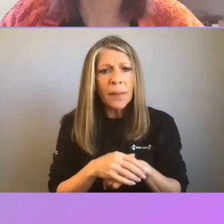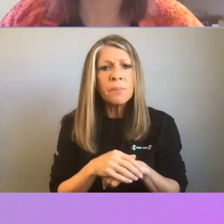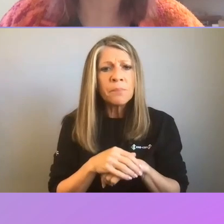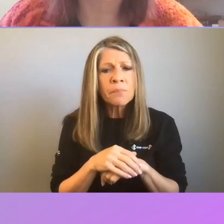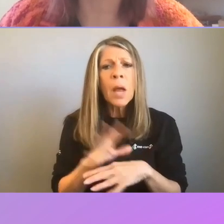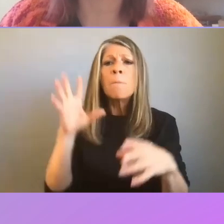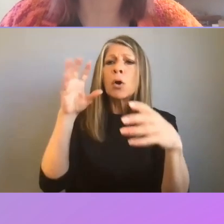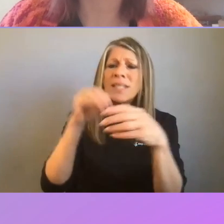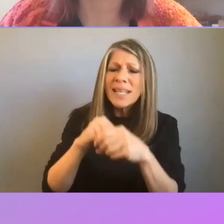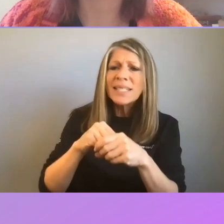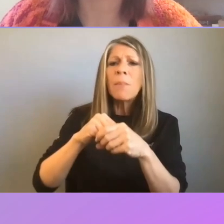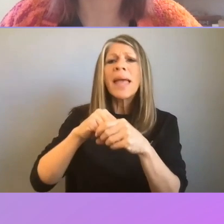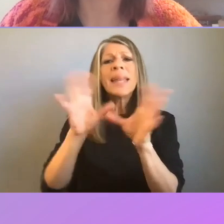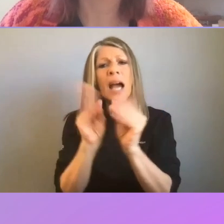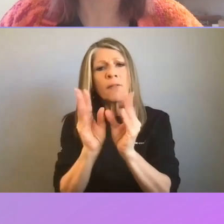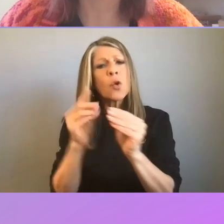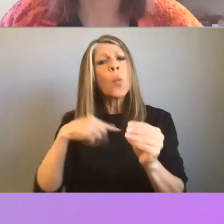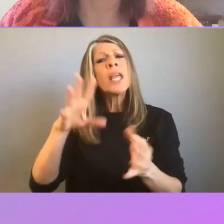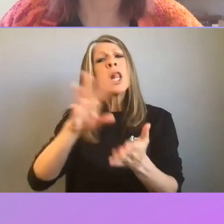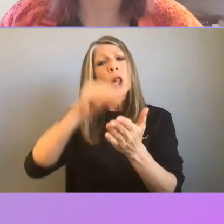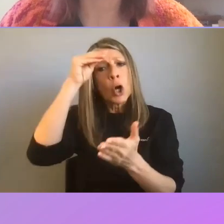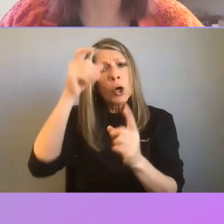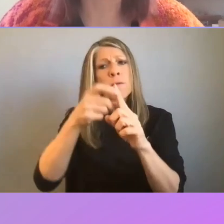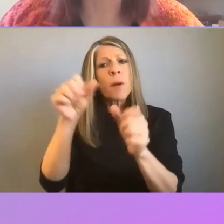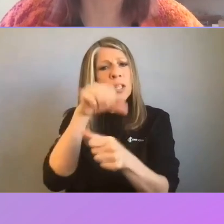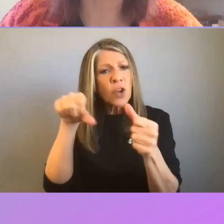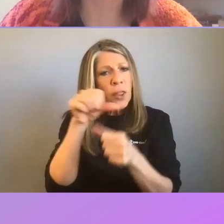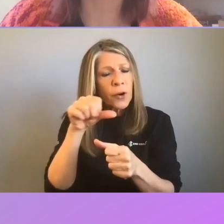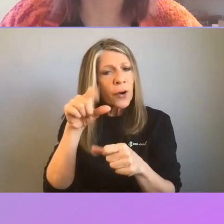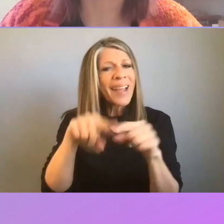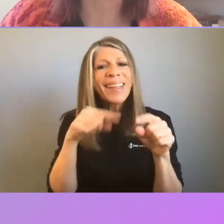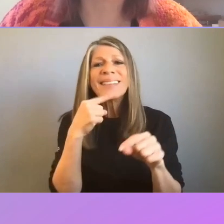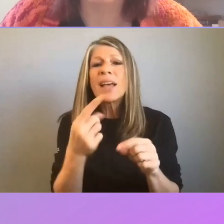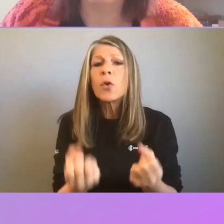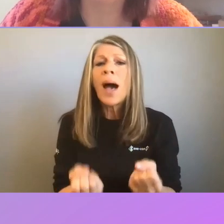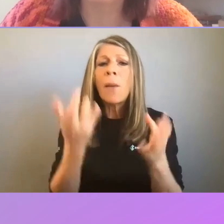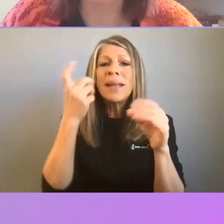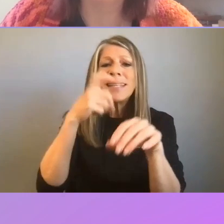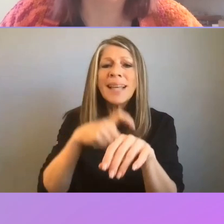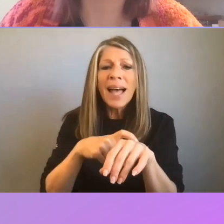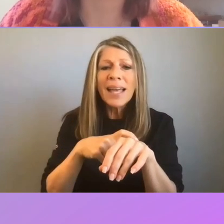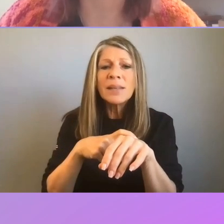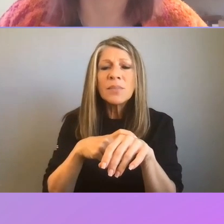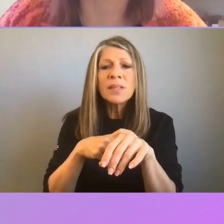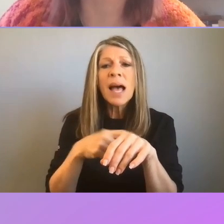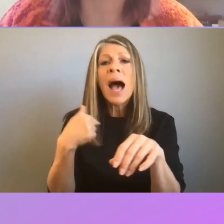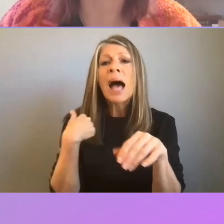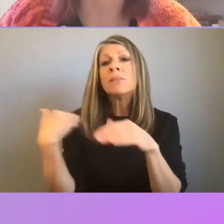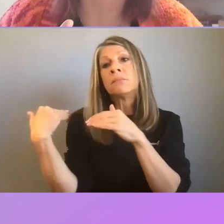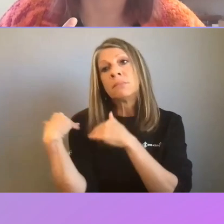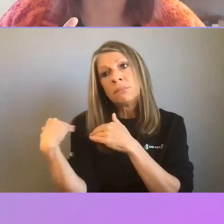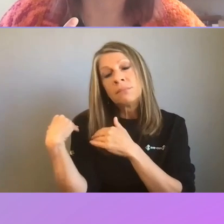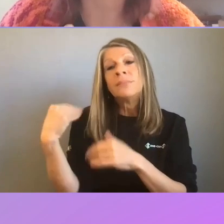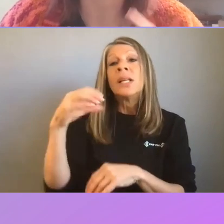conferences. We all learn from one another. And I can't tell you how many times that I have leaned on Scott